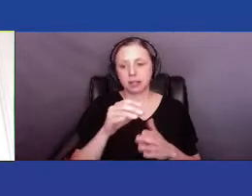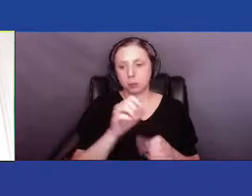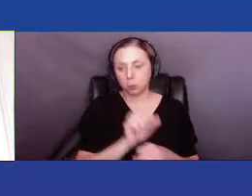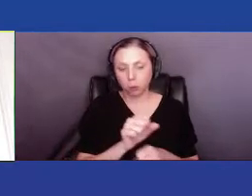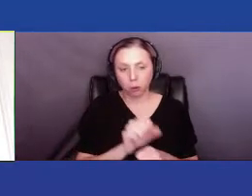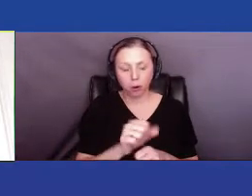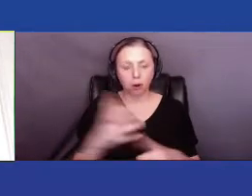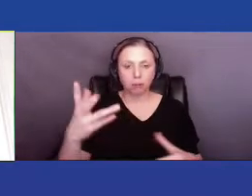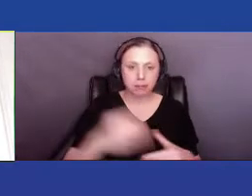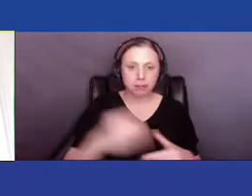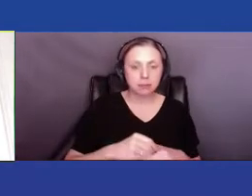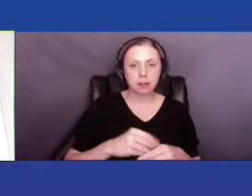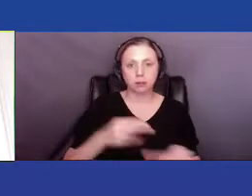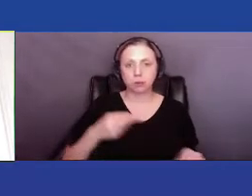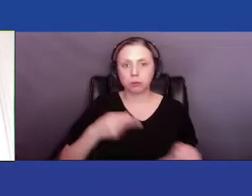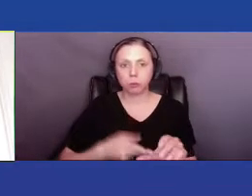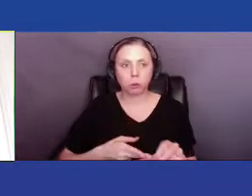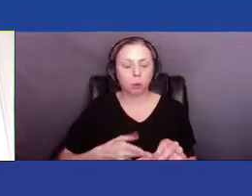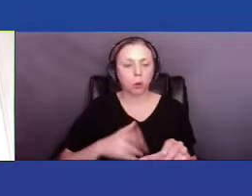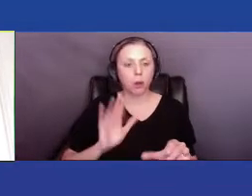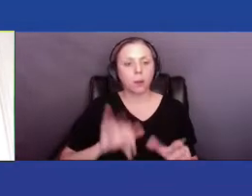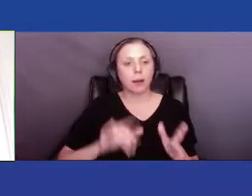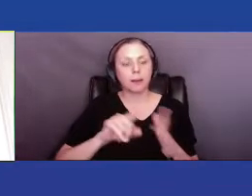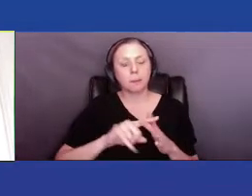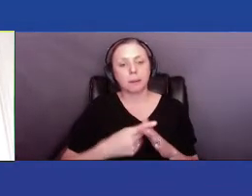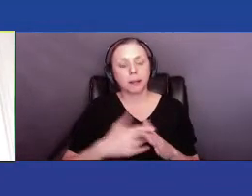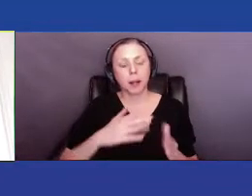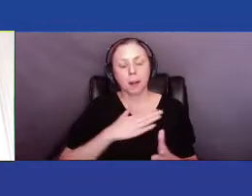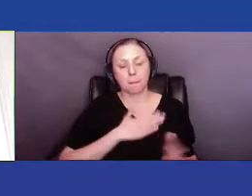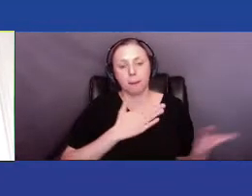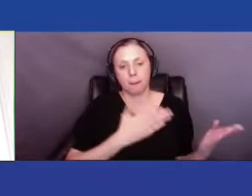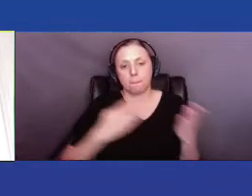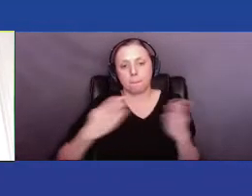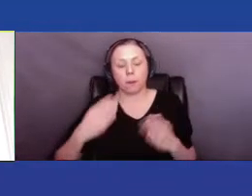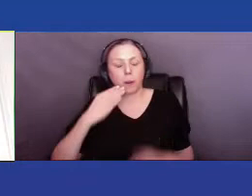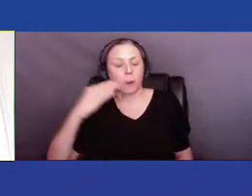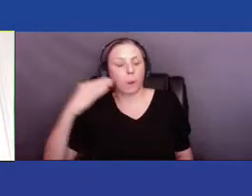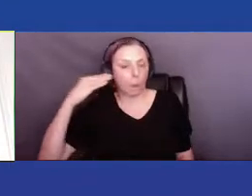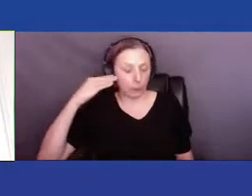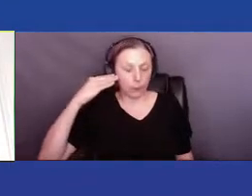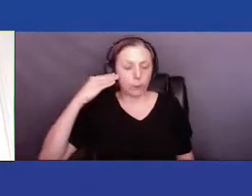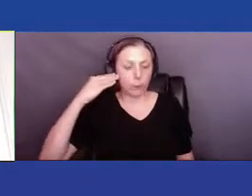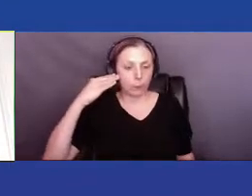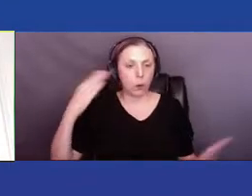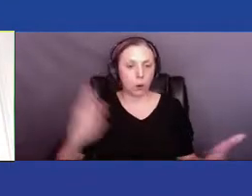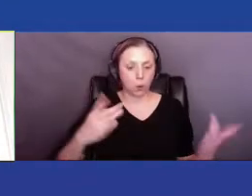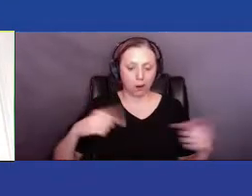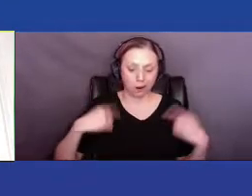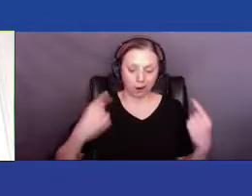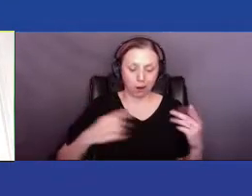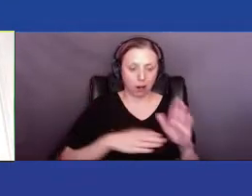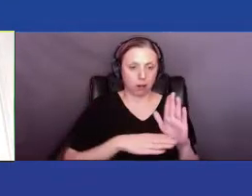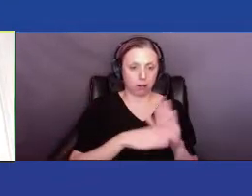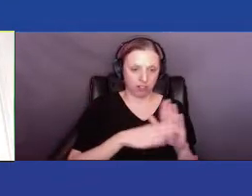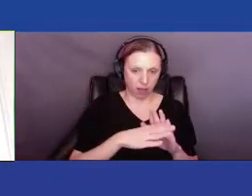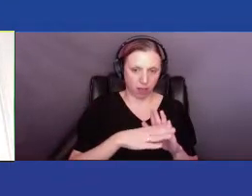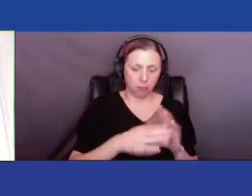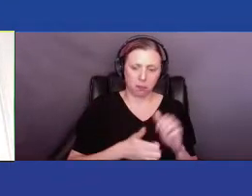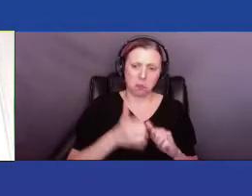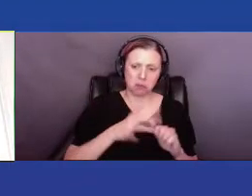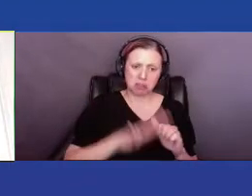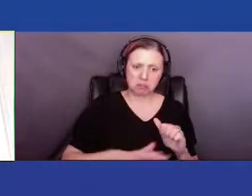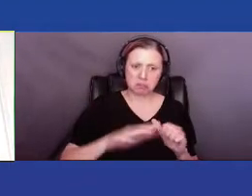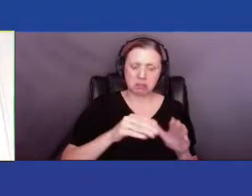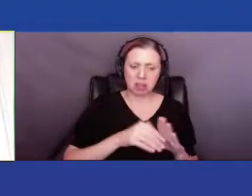was the beginning of my bringing home what I had been developing mostly in the